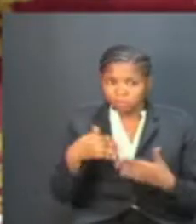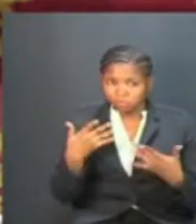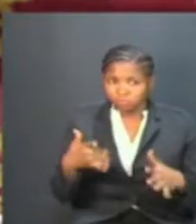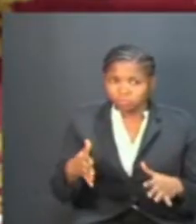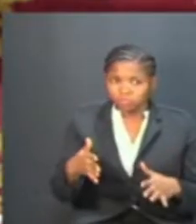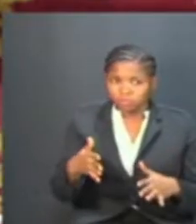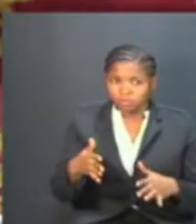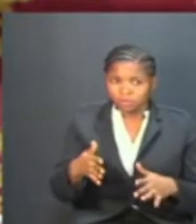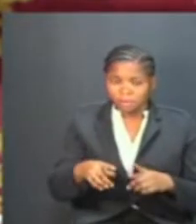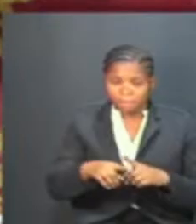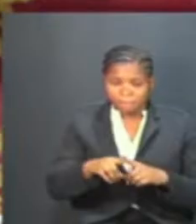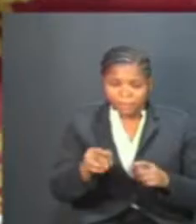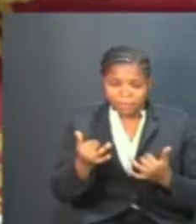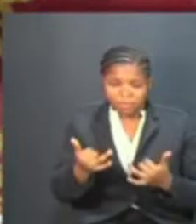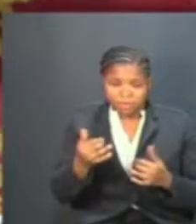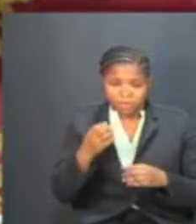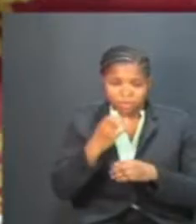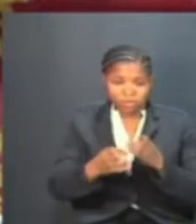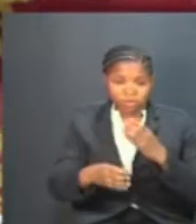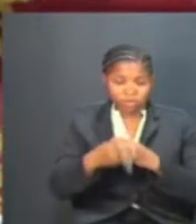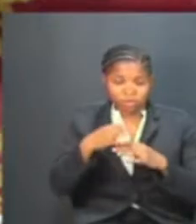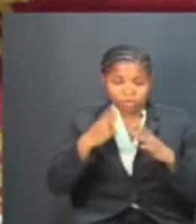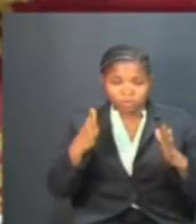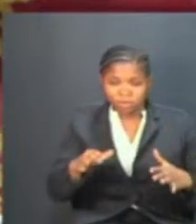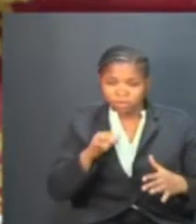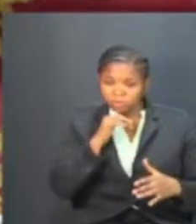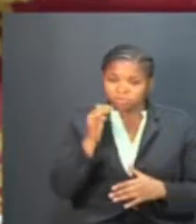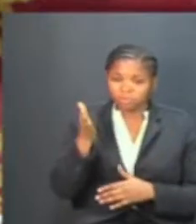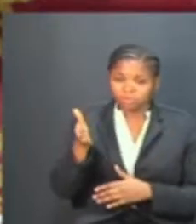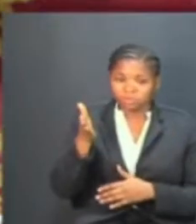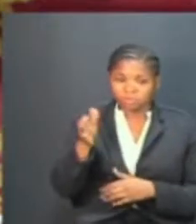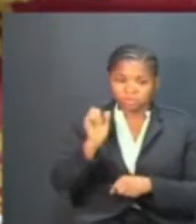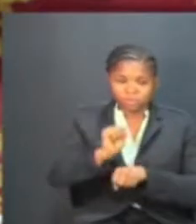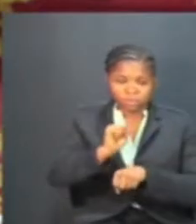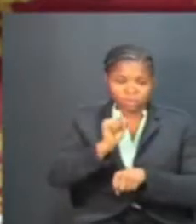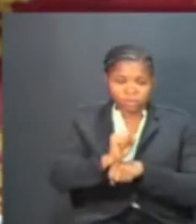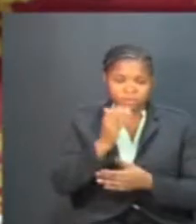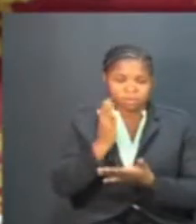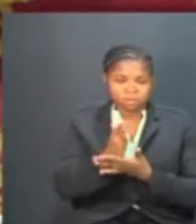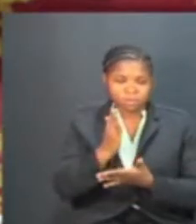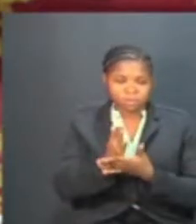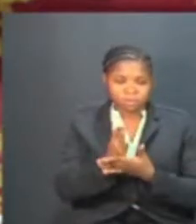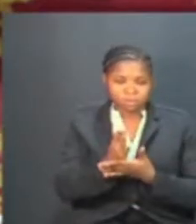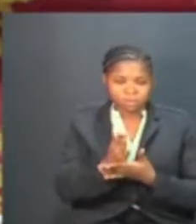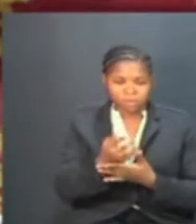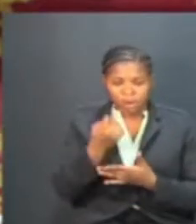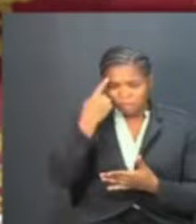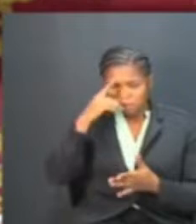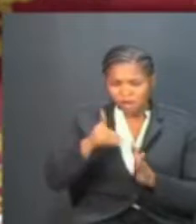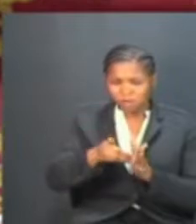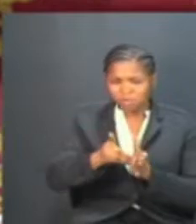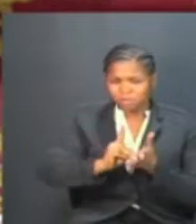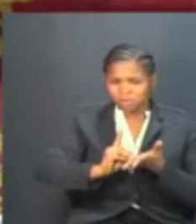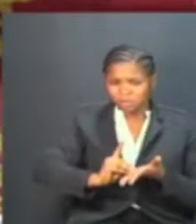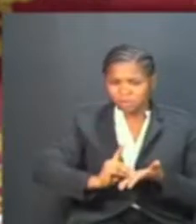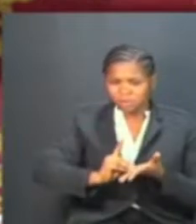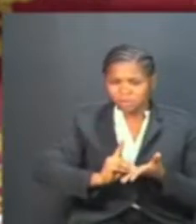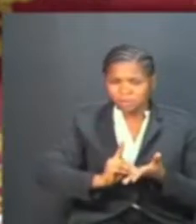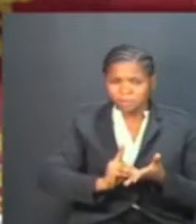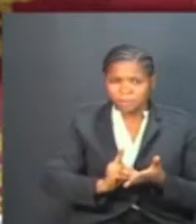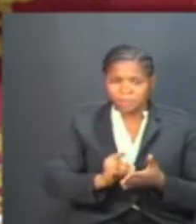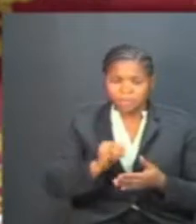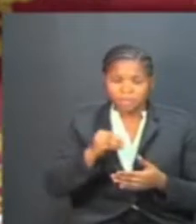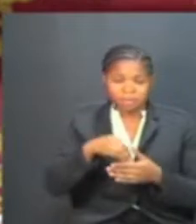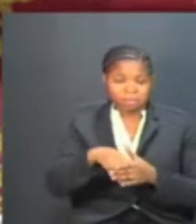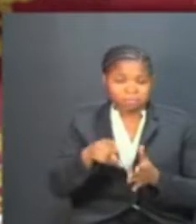currently not on site, and works have stalled due to delayed payment due to the contractor. Efforts are being